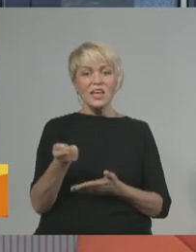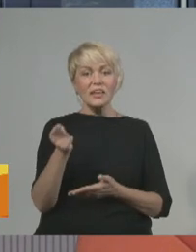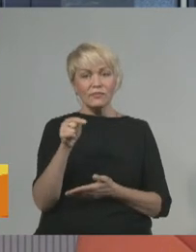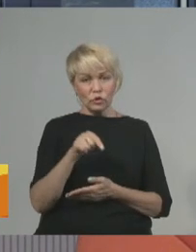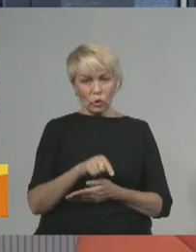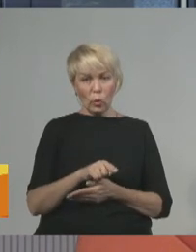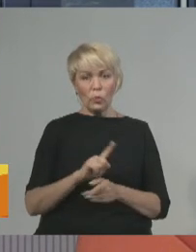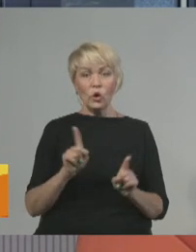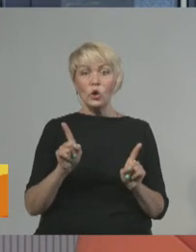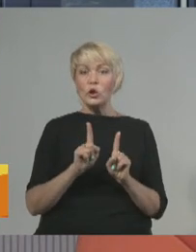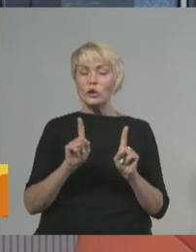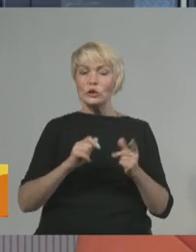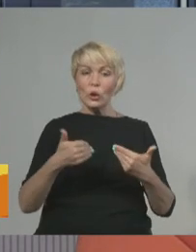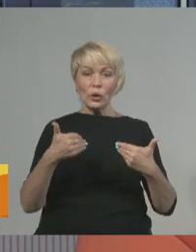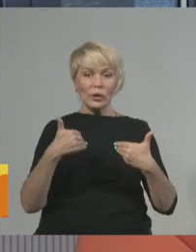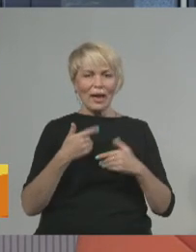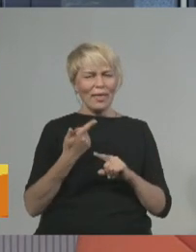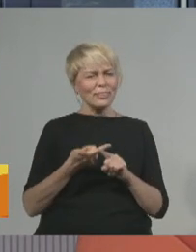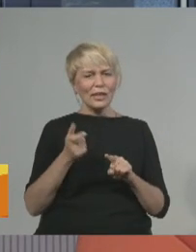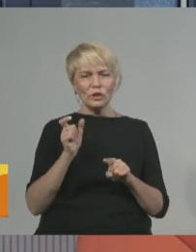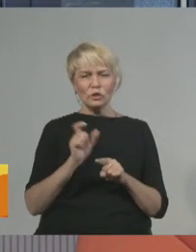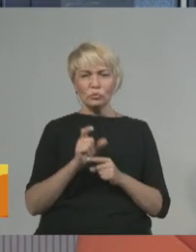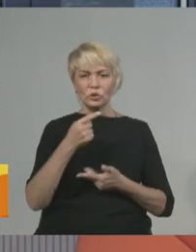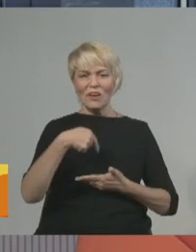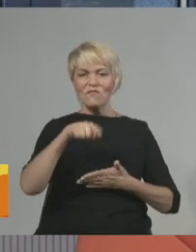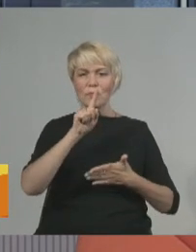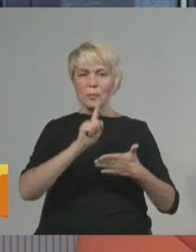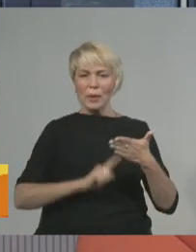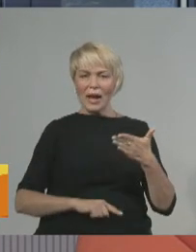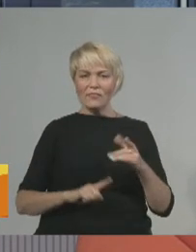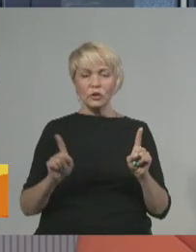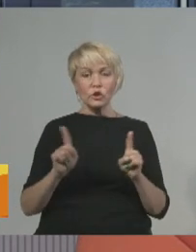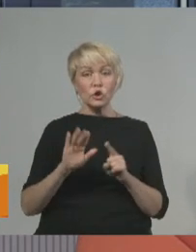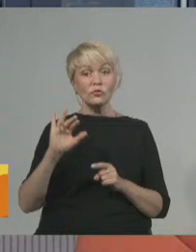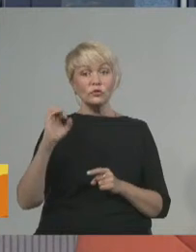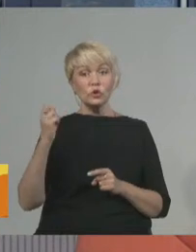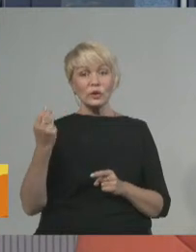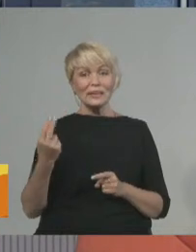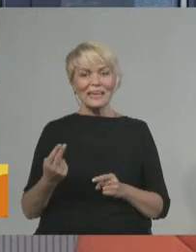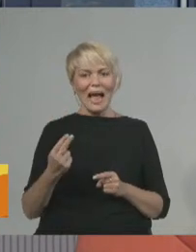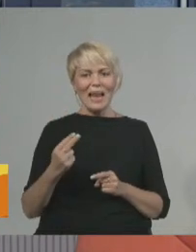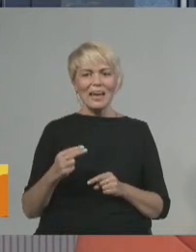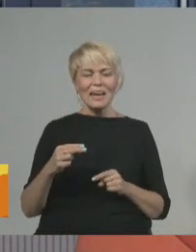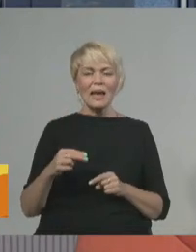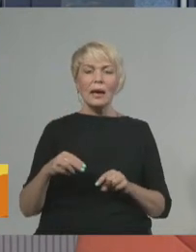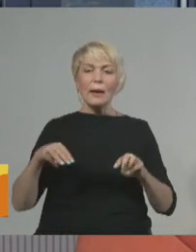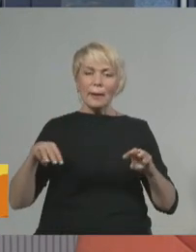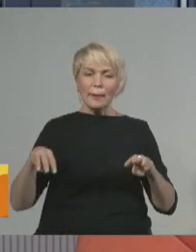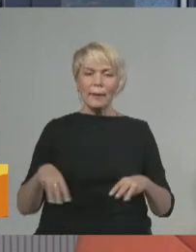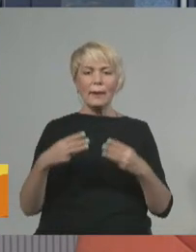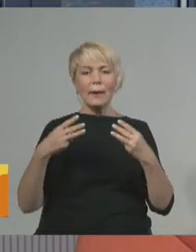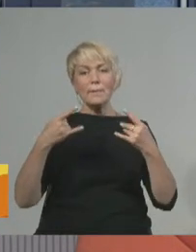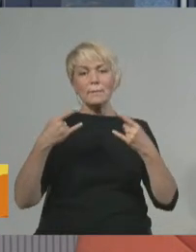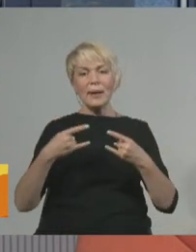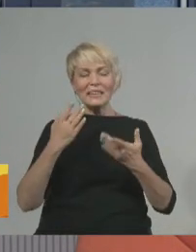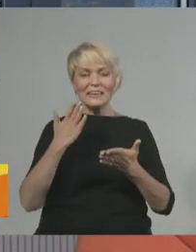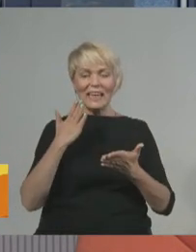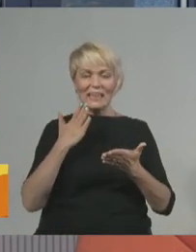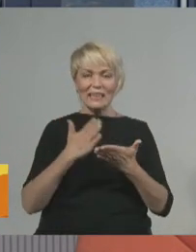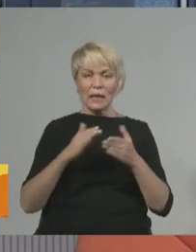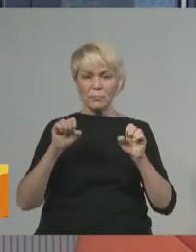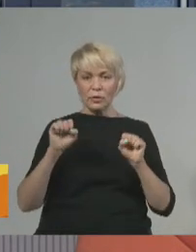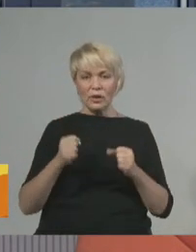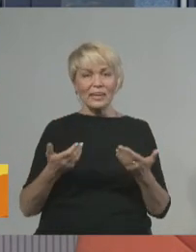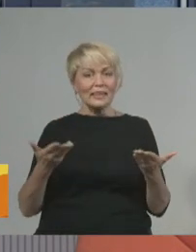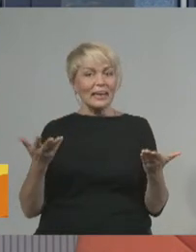at this point that social media has the ability to bridge some of these divides that we've been seeing for several years i mean obviously we've been